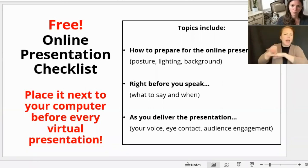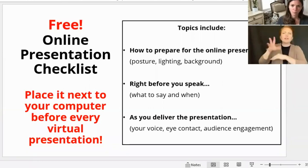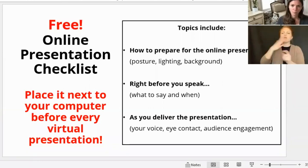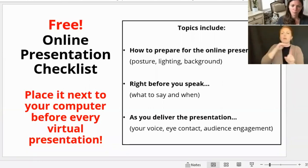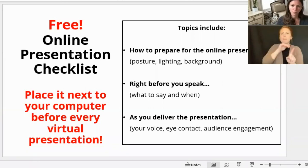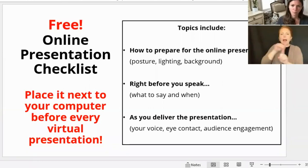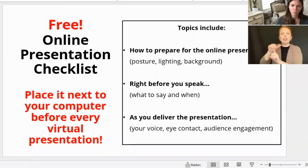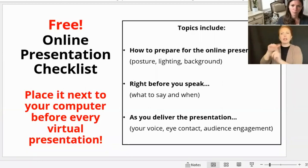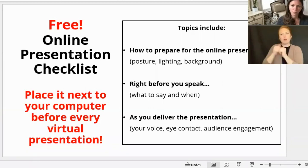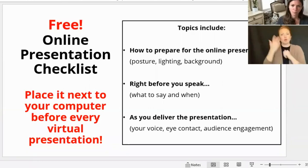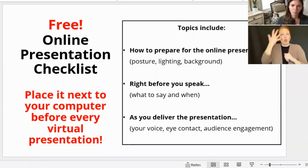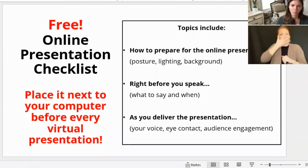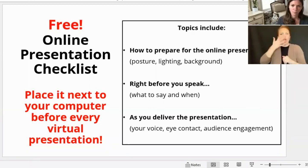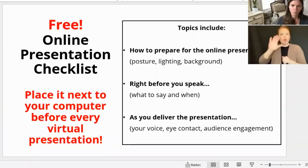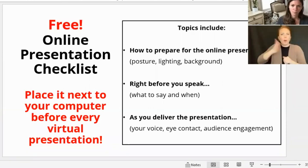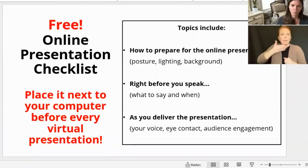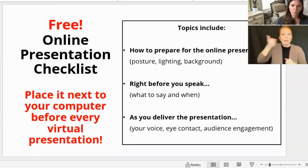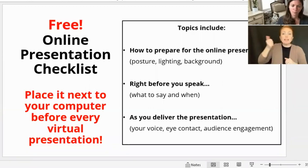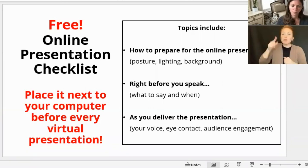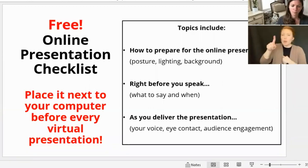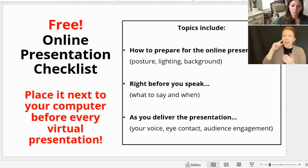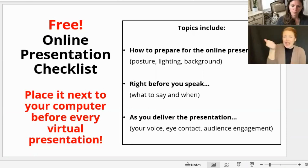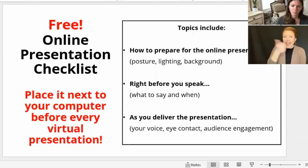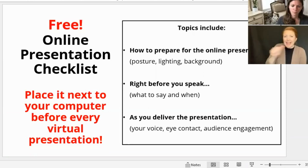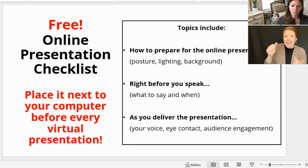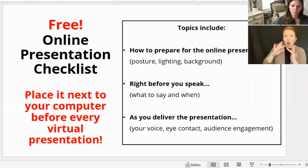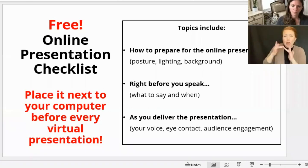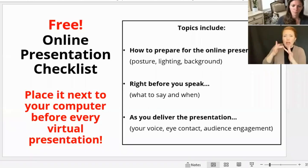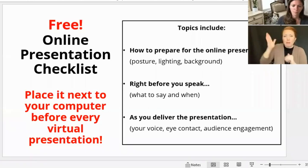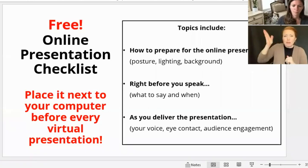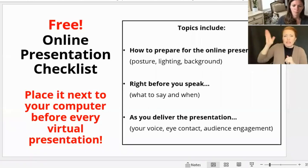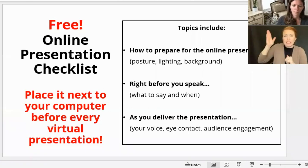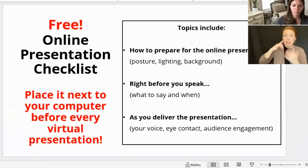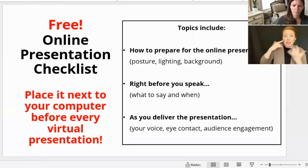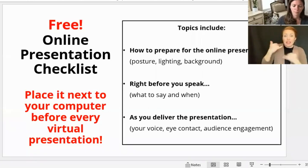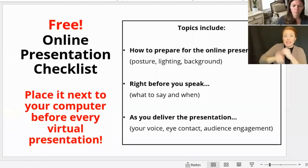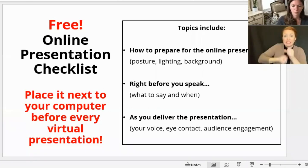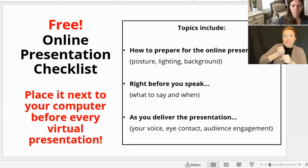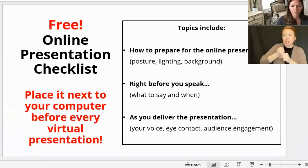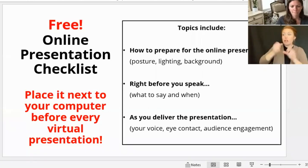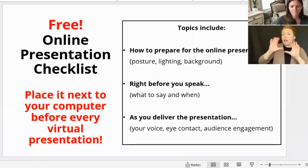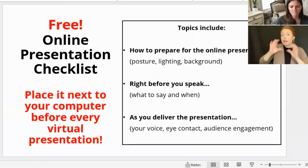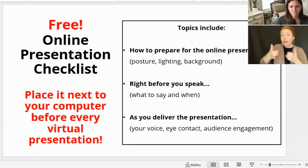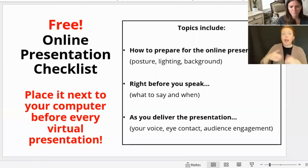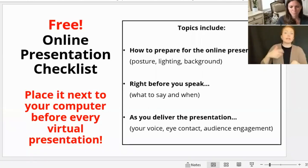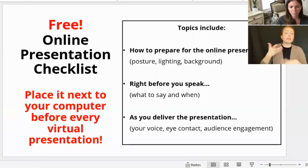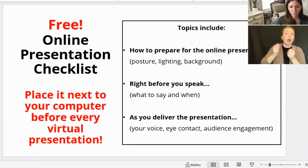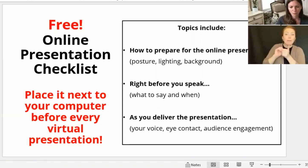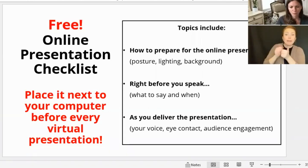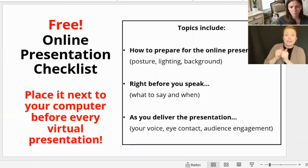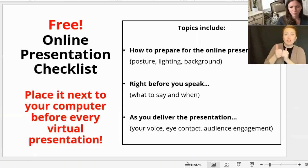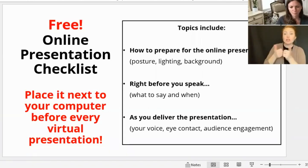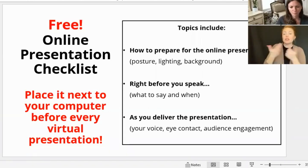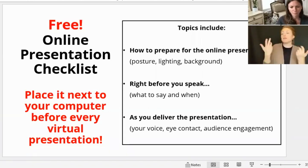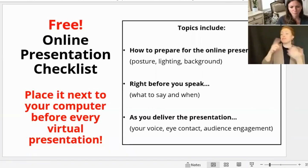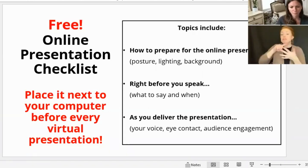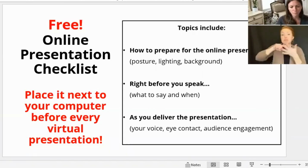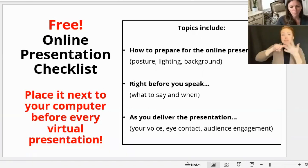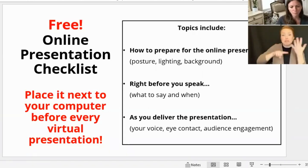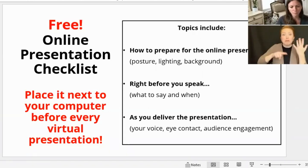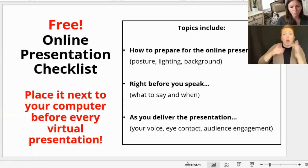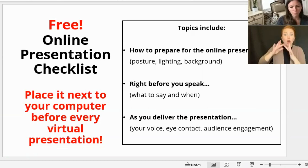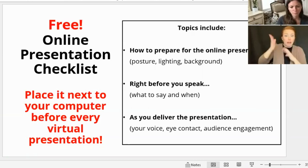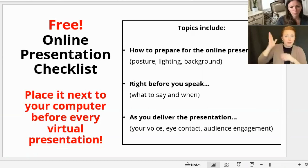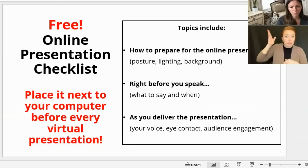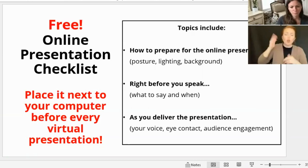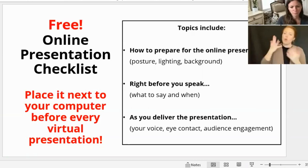look your best. Do we have any online presentations coming up the rest of the year through class or through competition, perhaps? So we